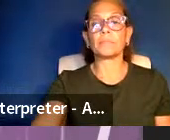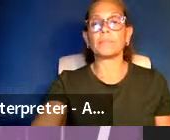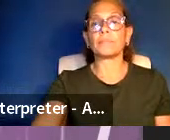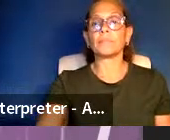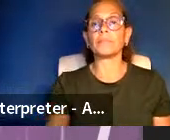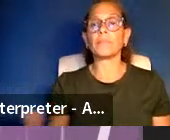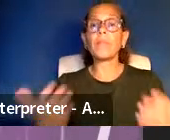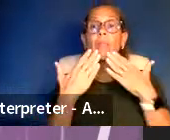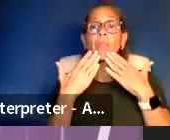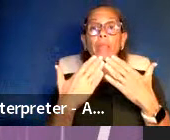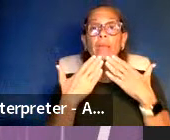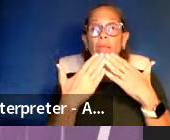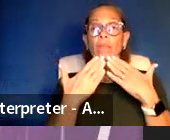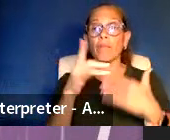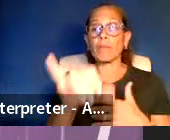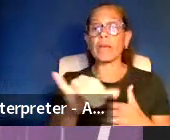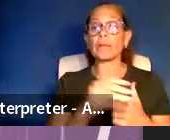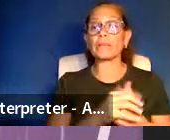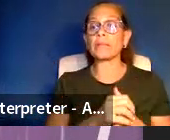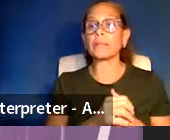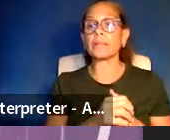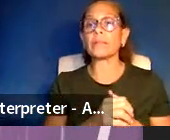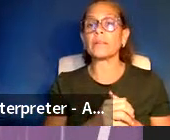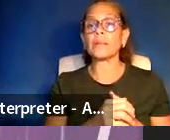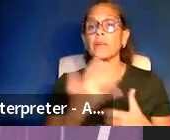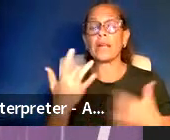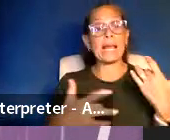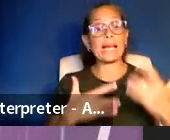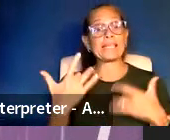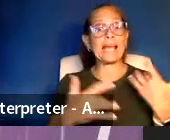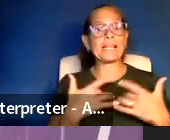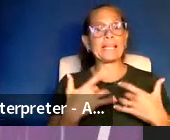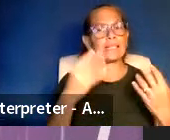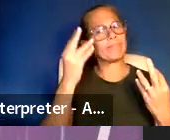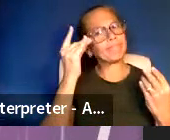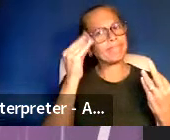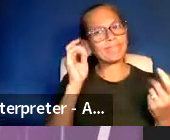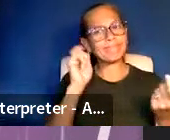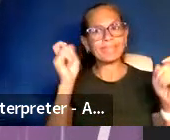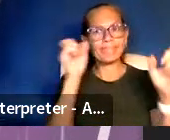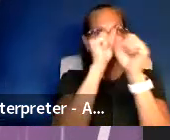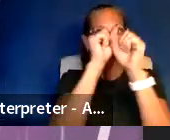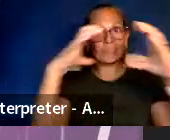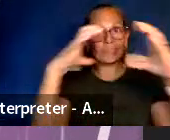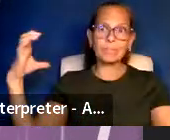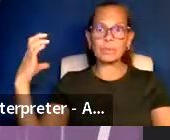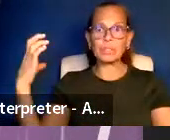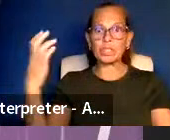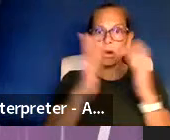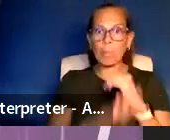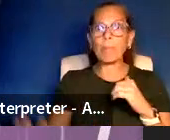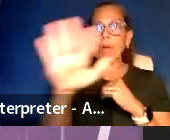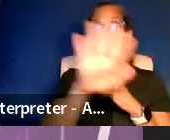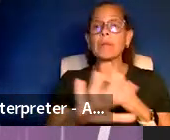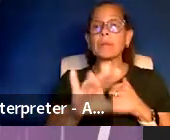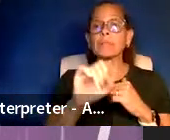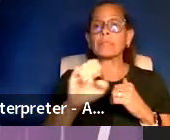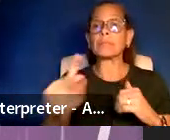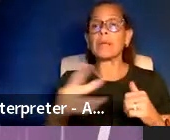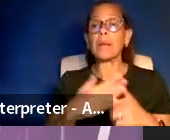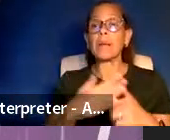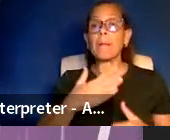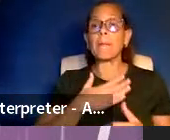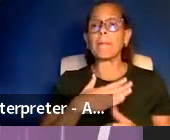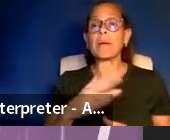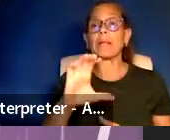Thank you for that, Camila. It's certainly exciting rethinking and reimagining our public space. So let's talk jobs. My name is